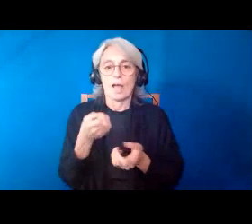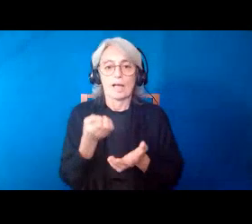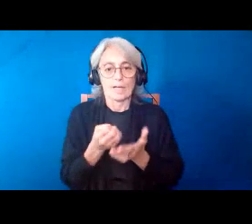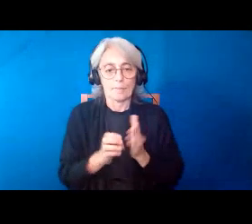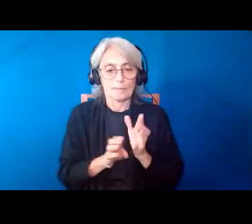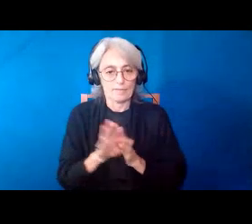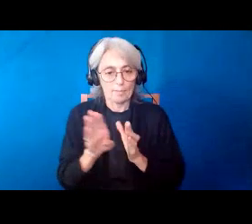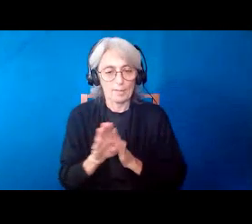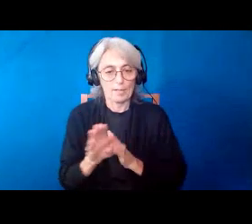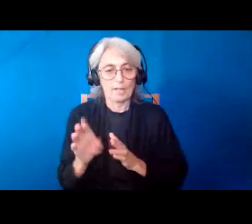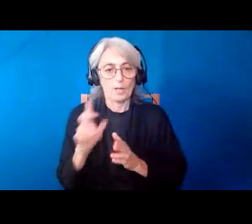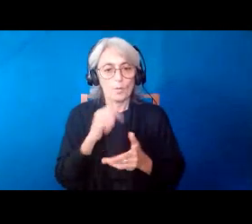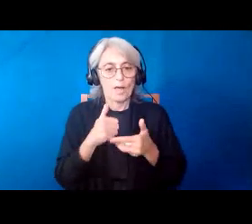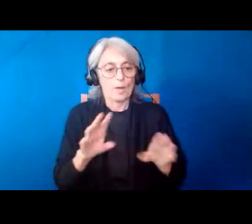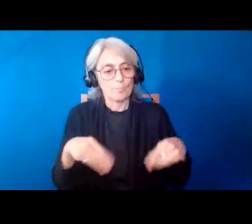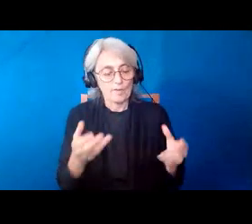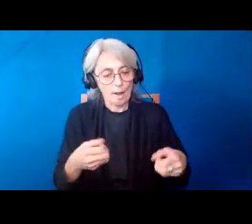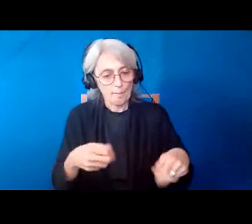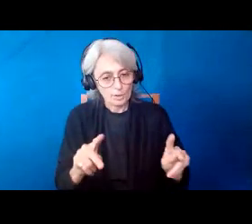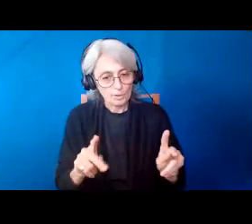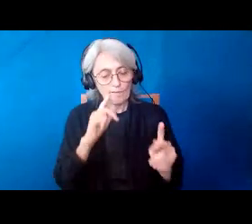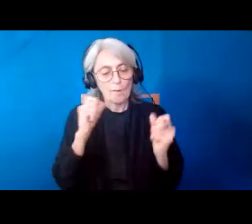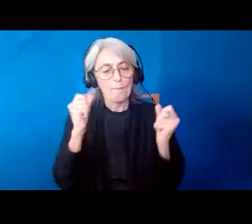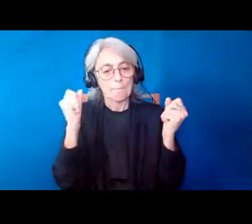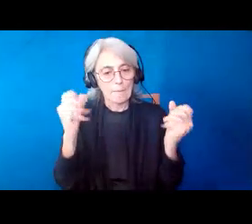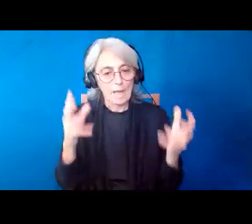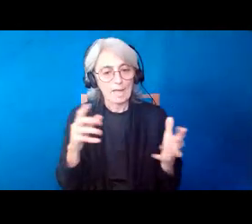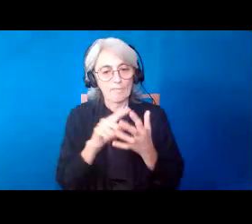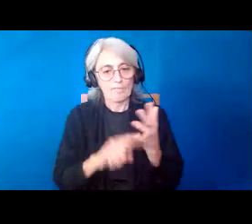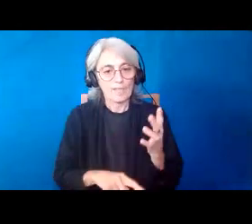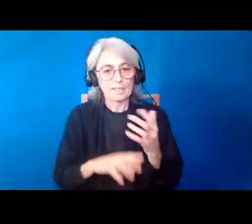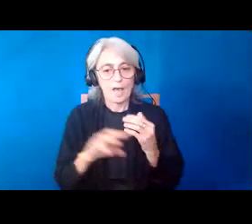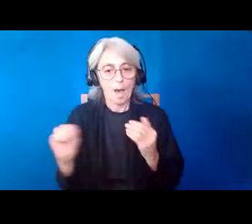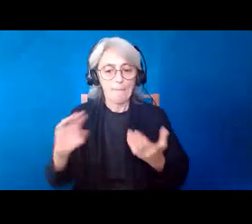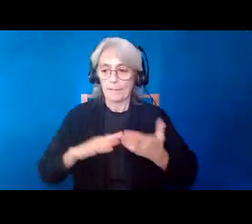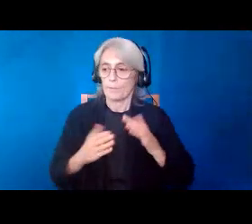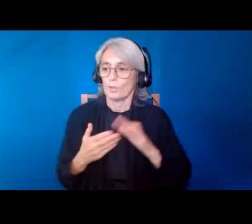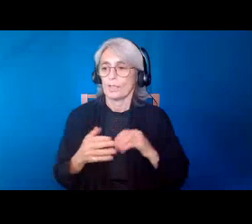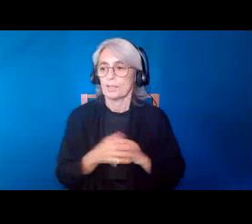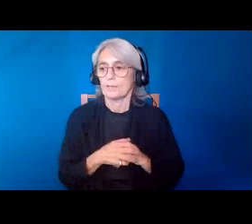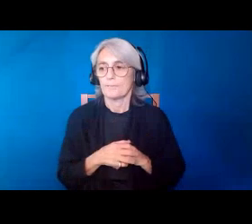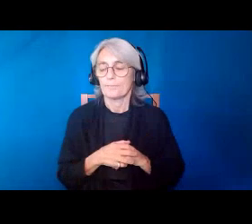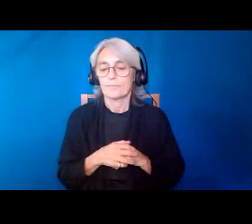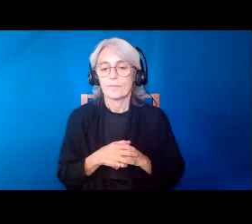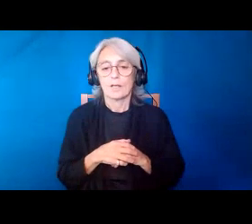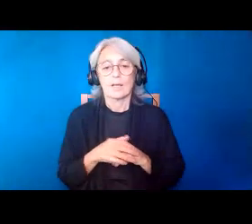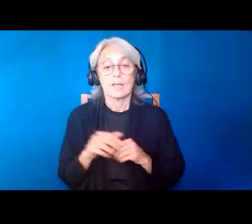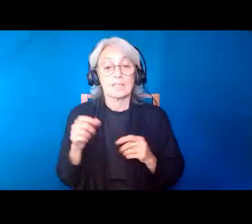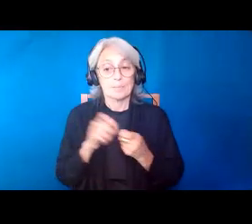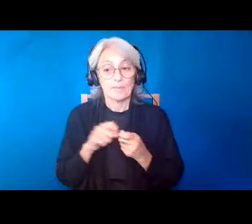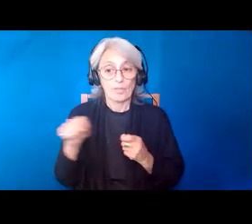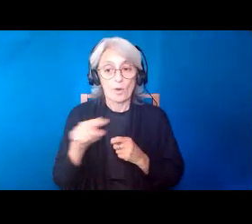helping provide the opportunity for many of these communities, especially those that that have been overseen. And I think many of us